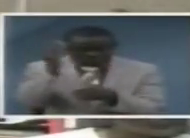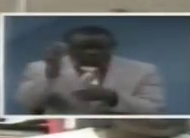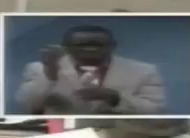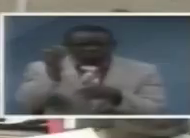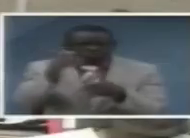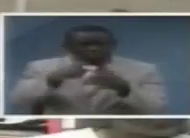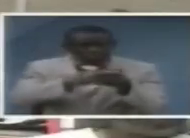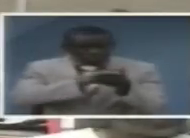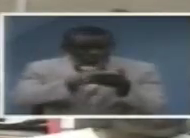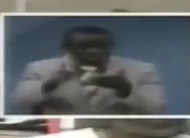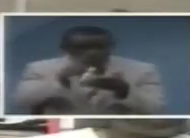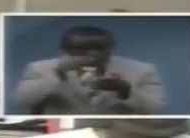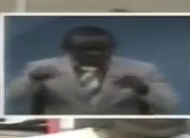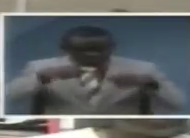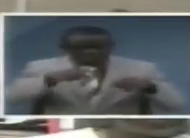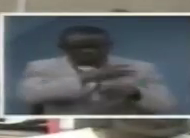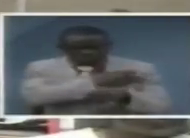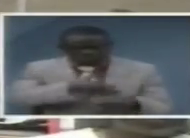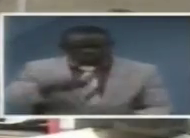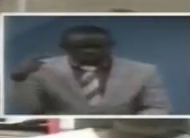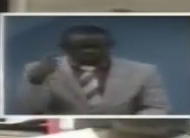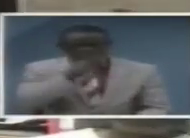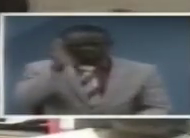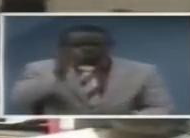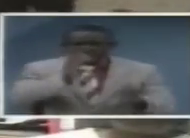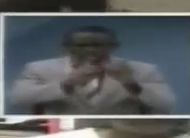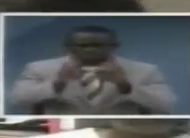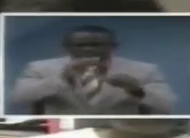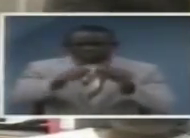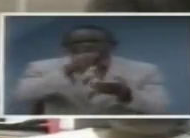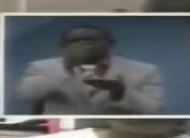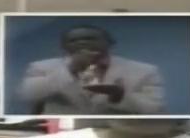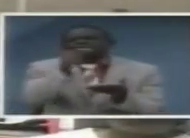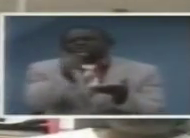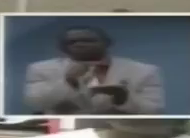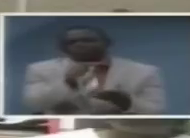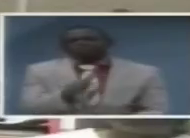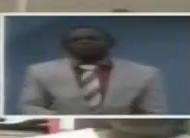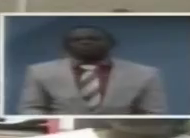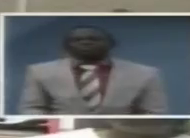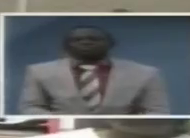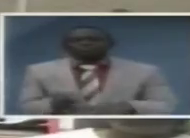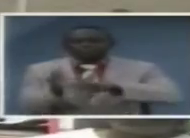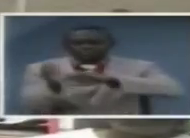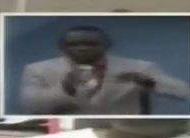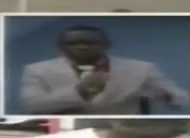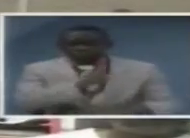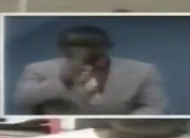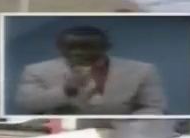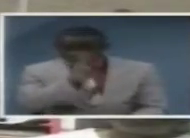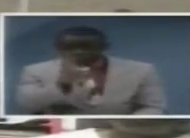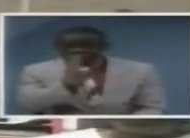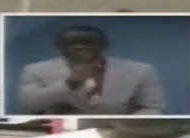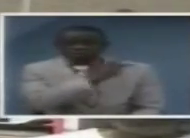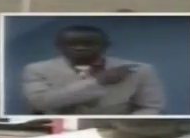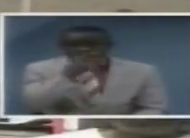Sir, on Wednesday, 4th October 2017, the business of the House will start with questions for oral answer,